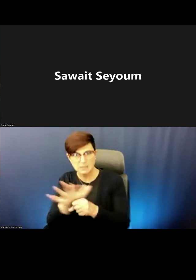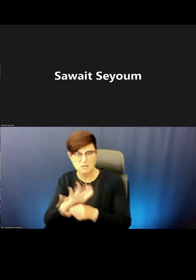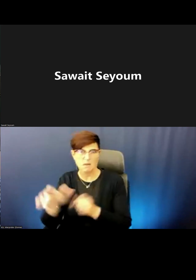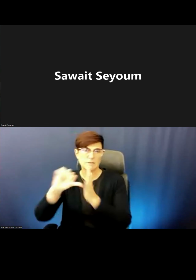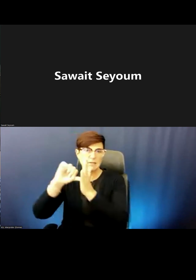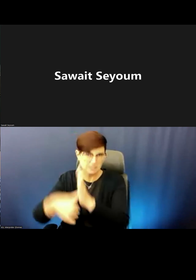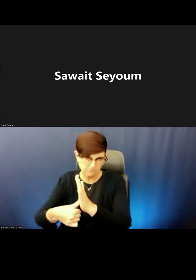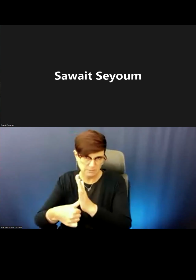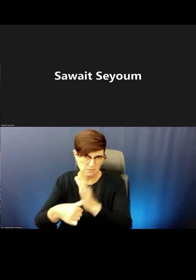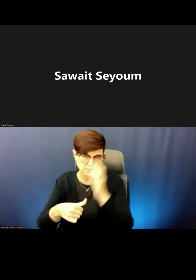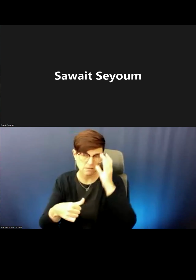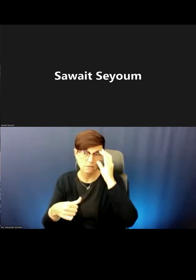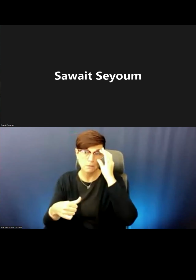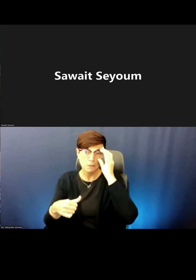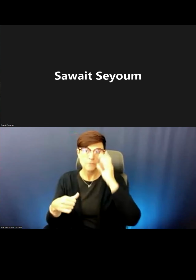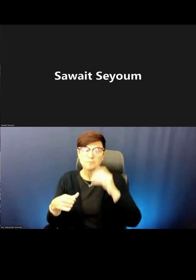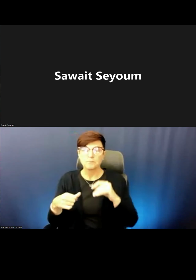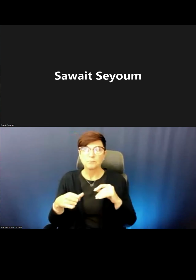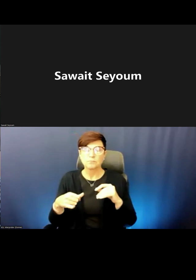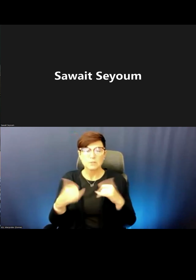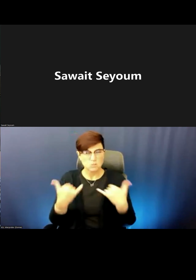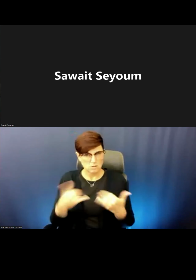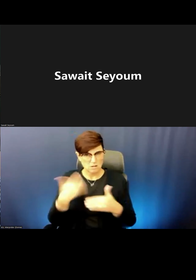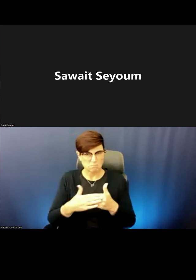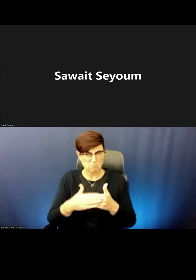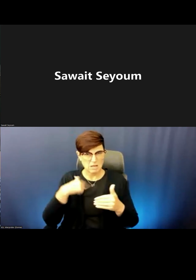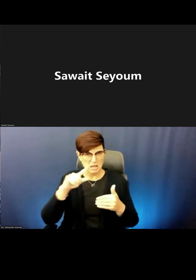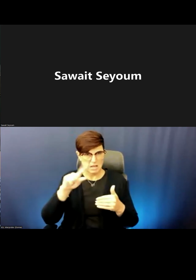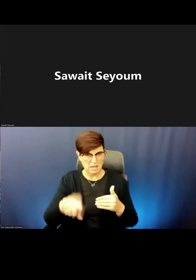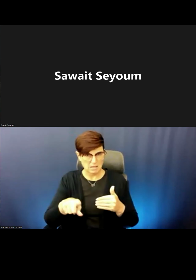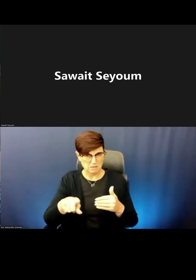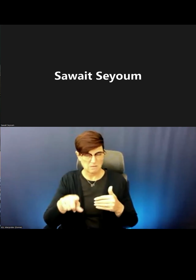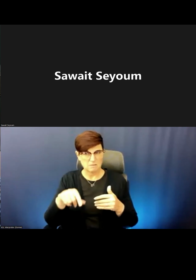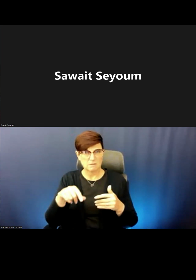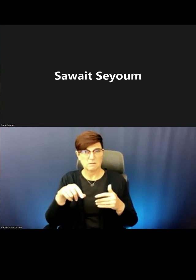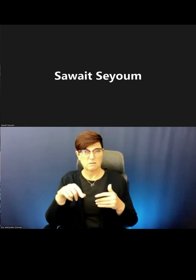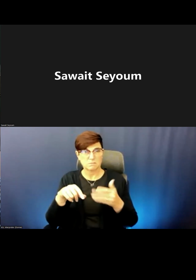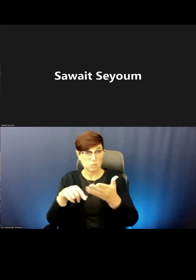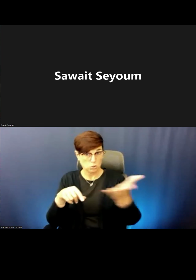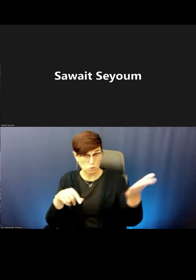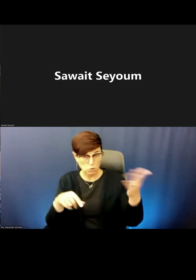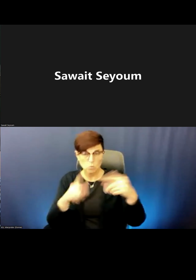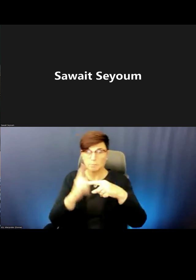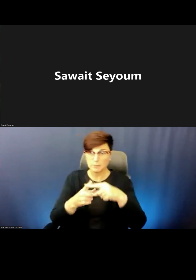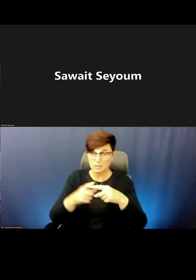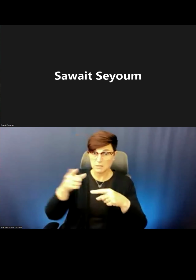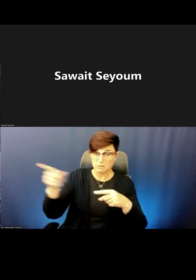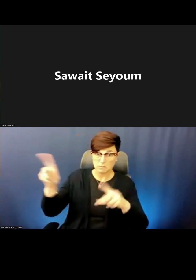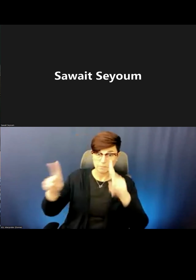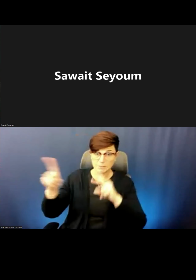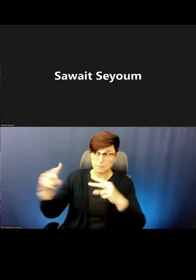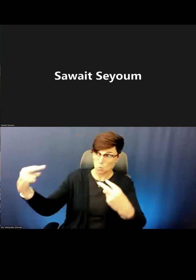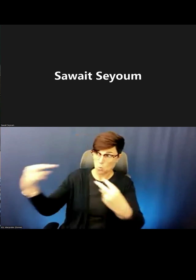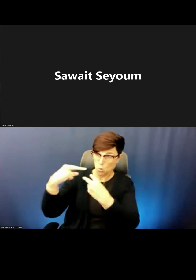here. But I'd like to ask all of our panelists, and actually the audience at large as well, how would you rate